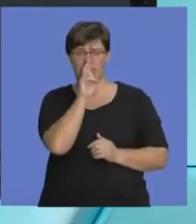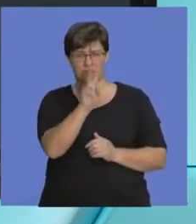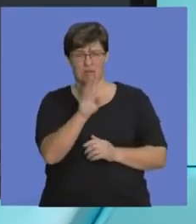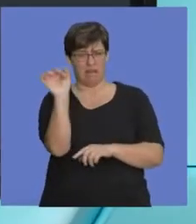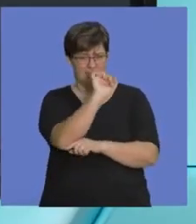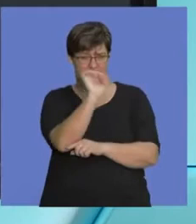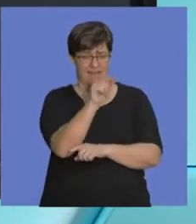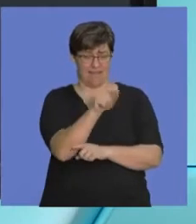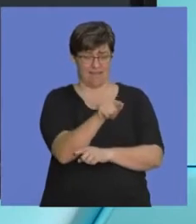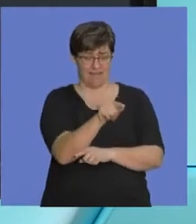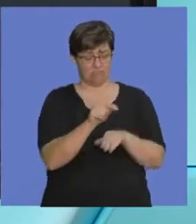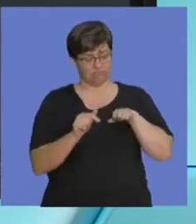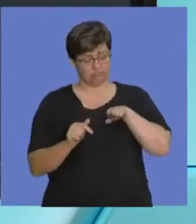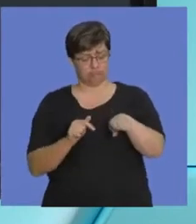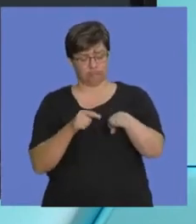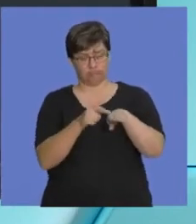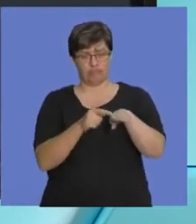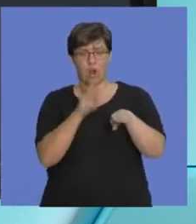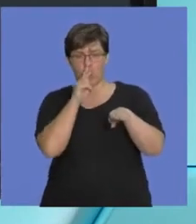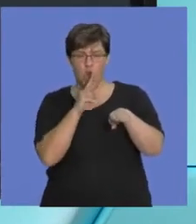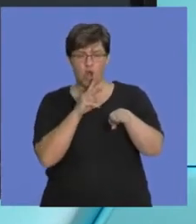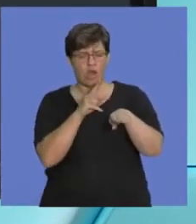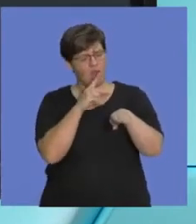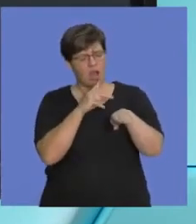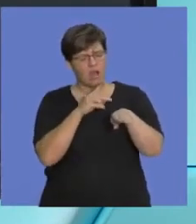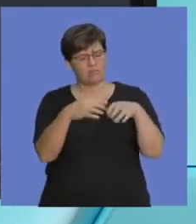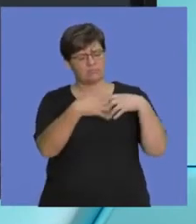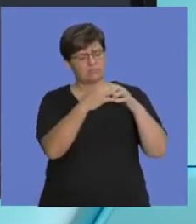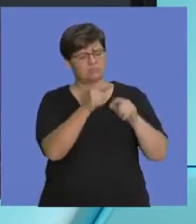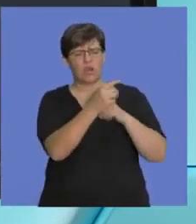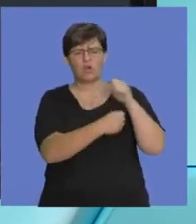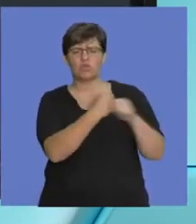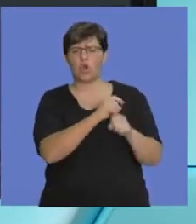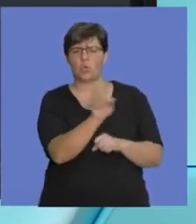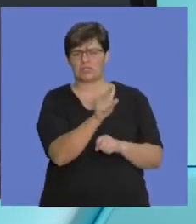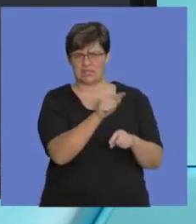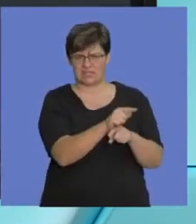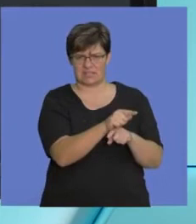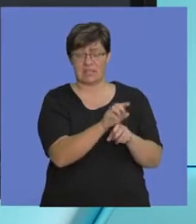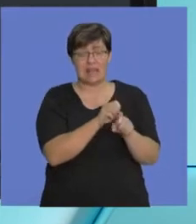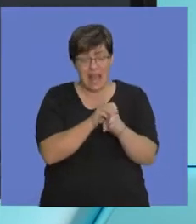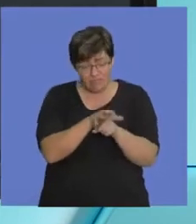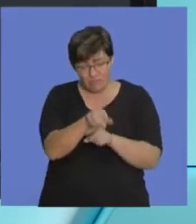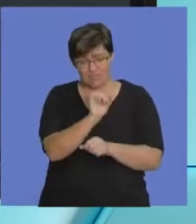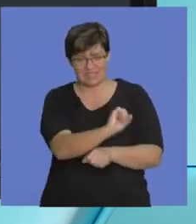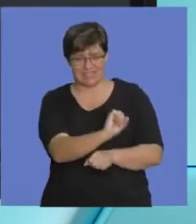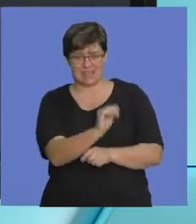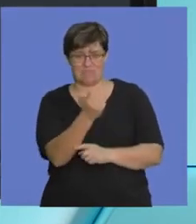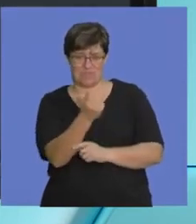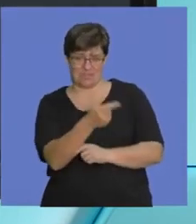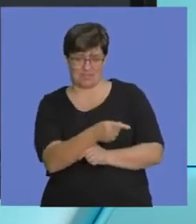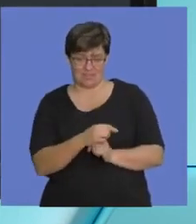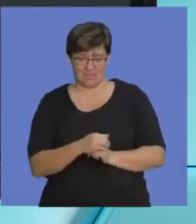that when we look at cars, we normally look at the year model. The year model normally does what? It influences the